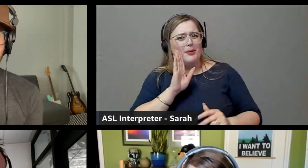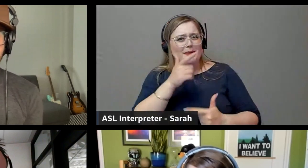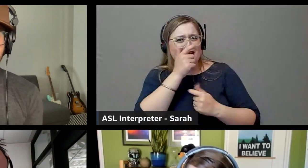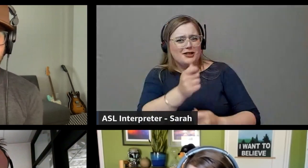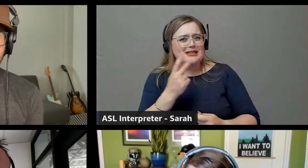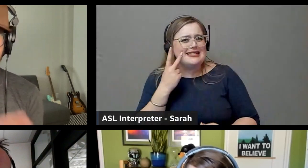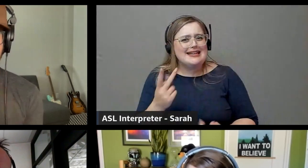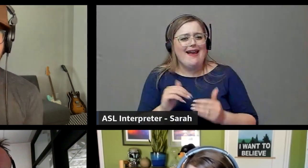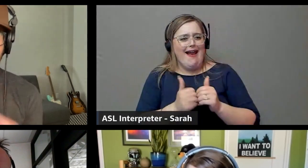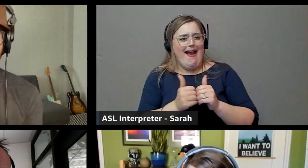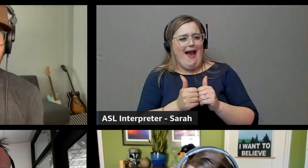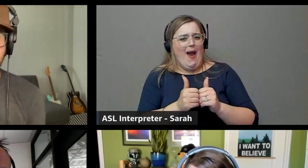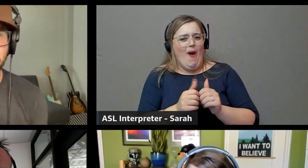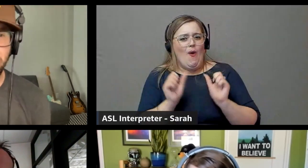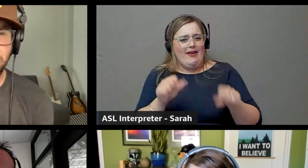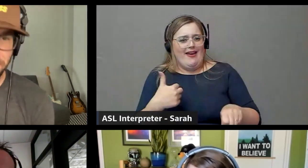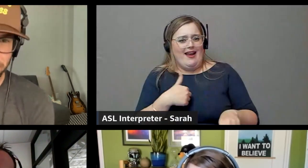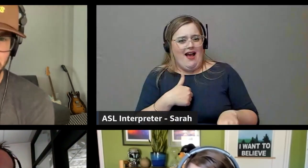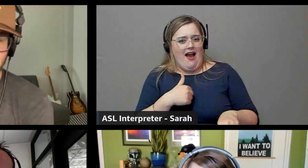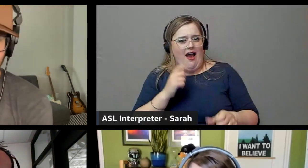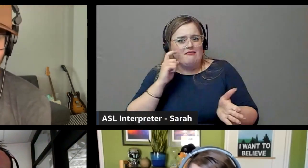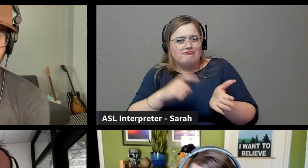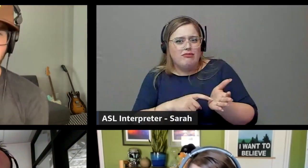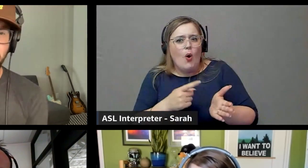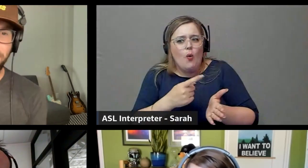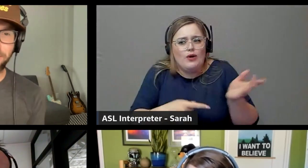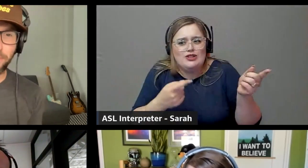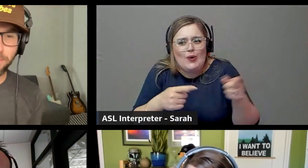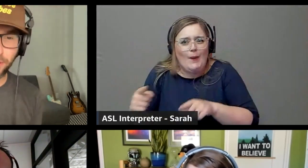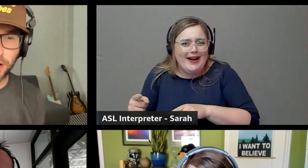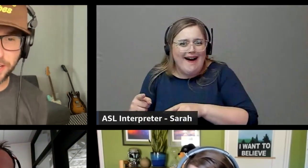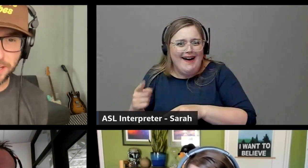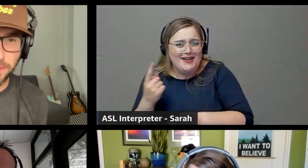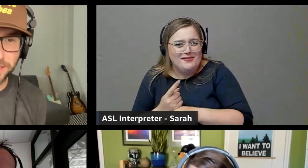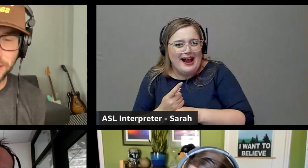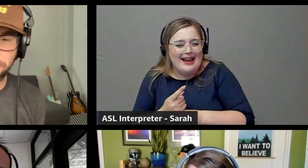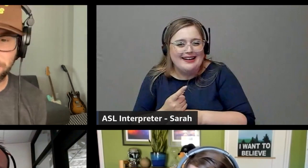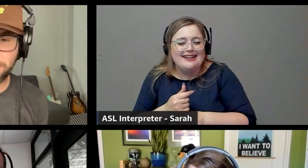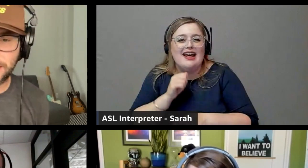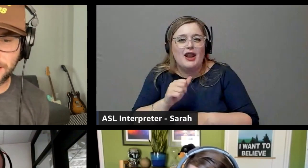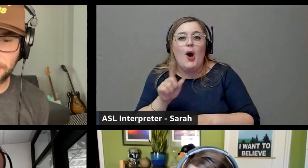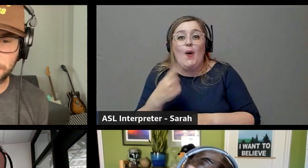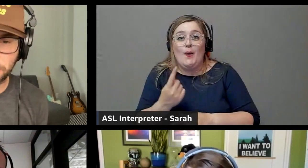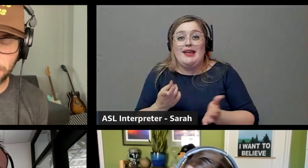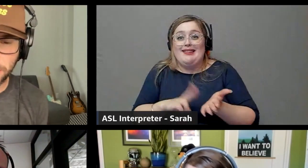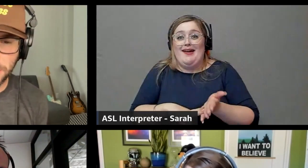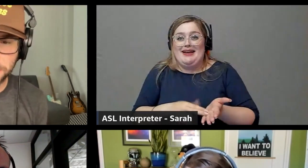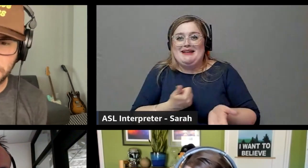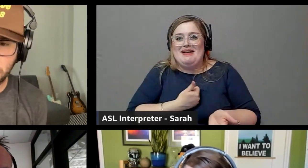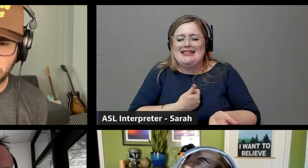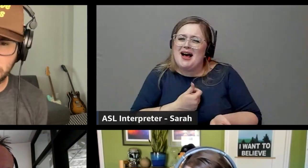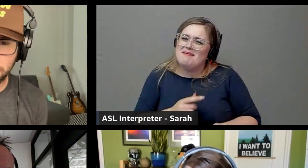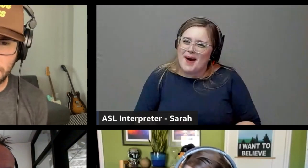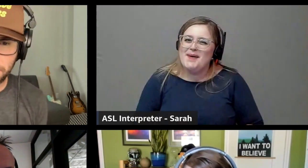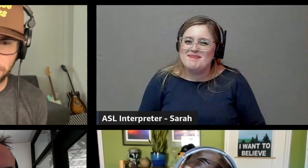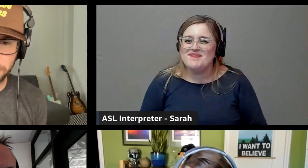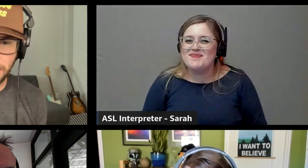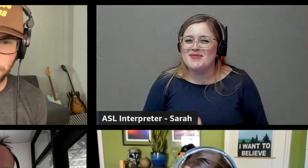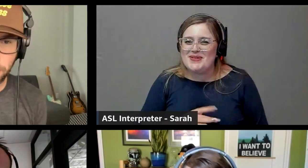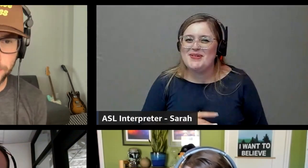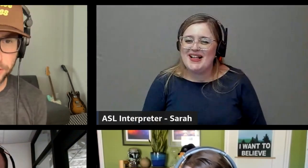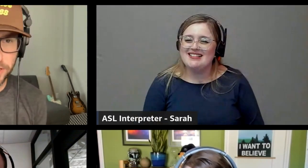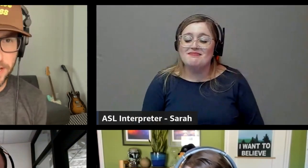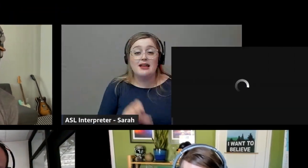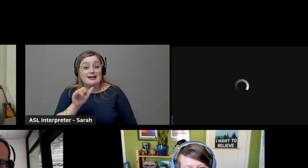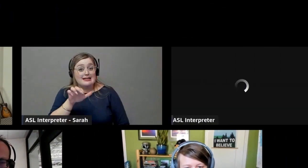actually tell what's going on in here, right? Other than logging in myself. Cool. Simon, good time